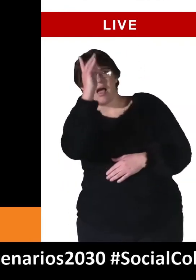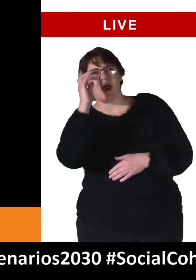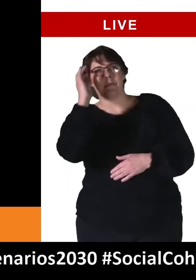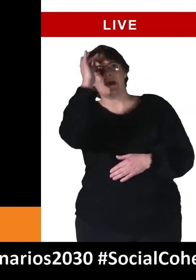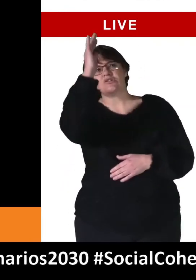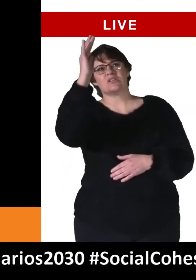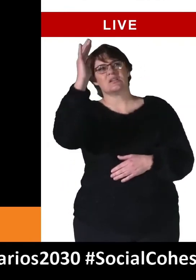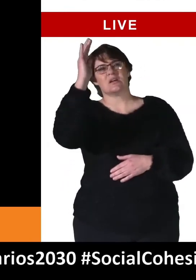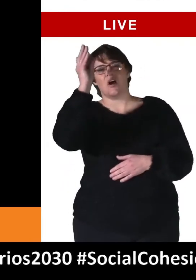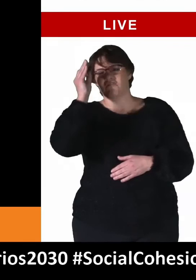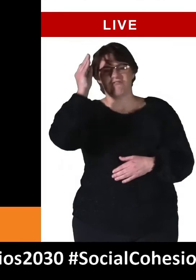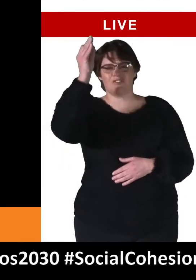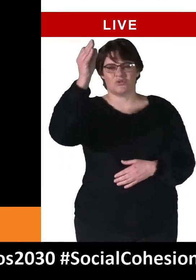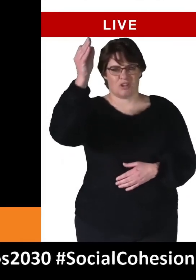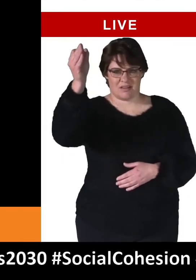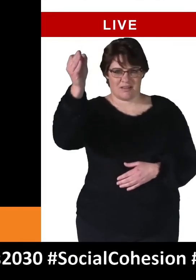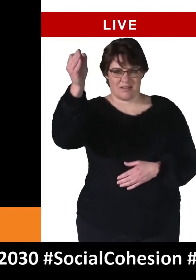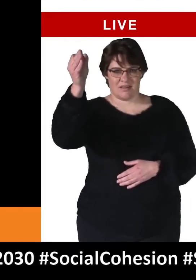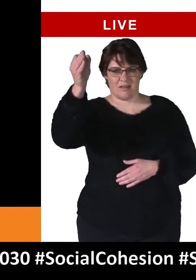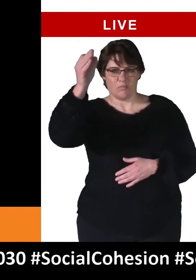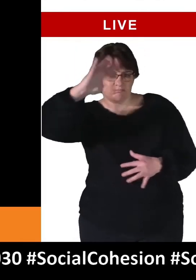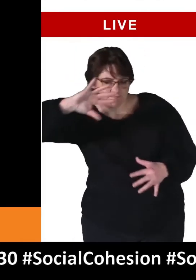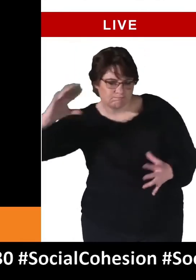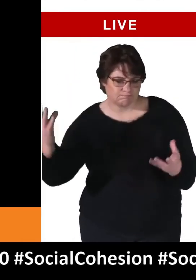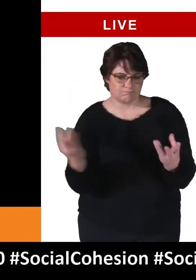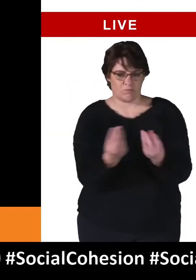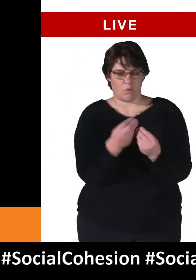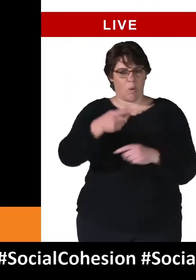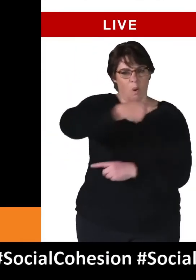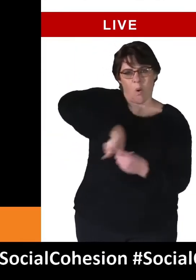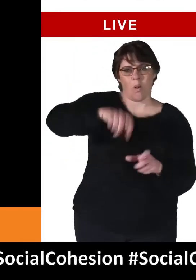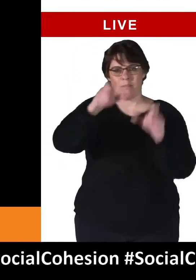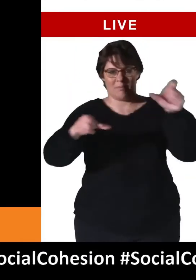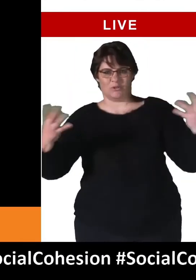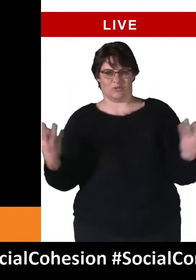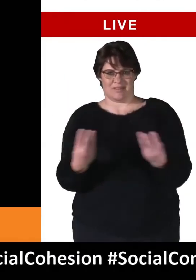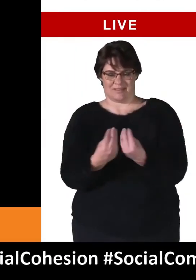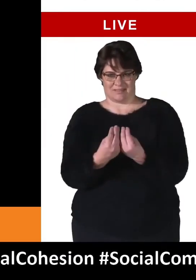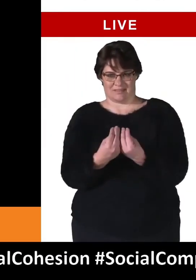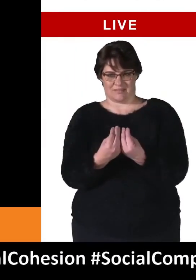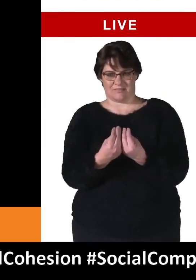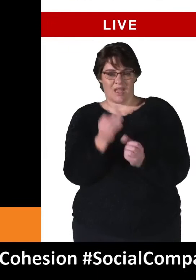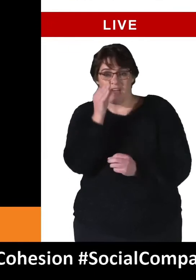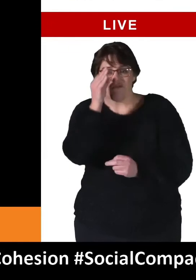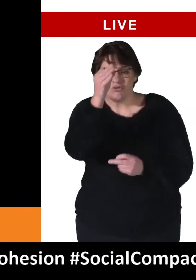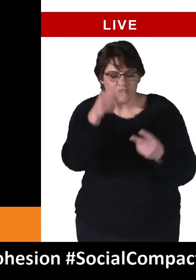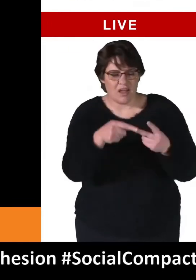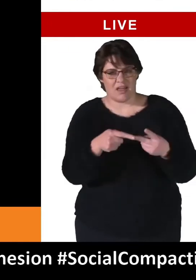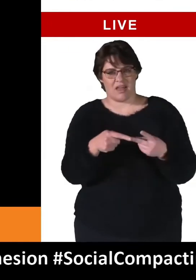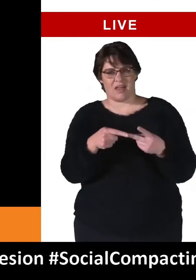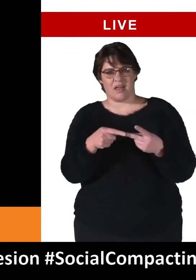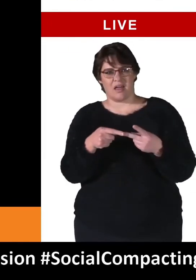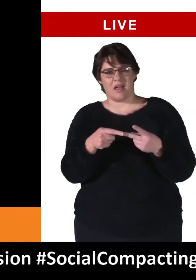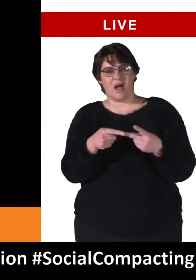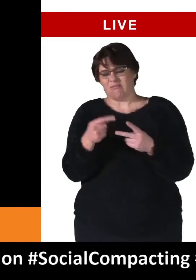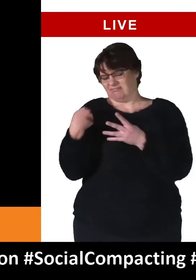a future which binds us together, a future that rids us all